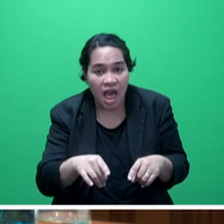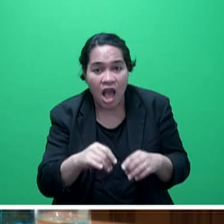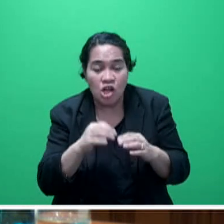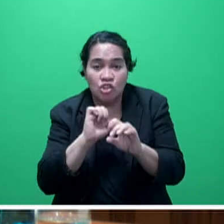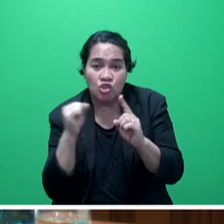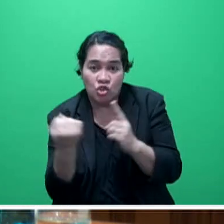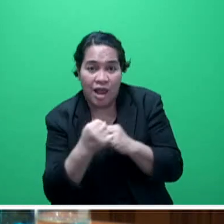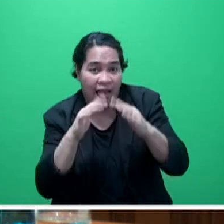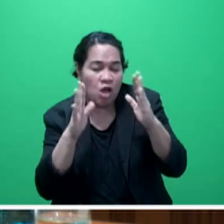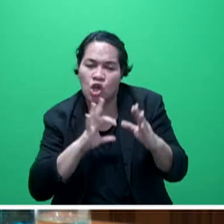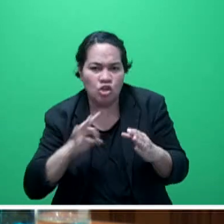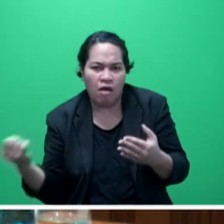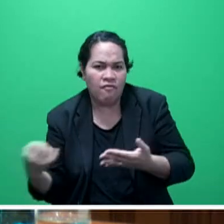the